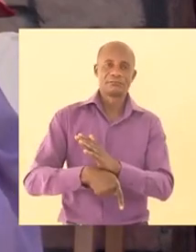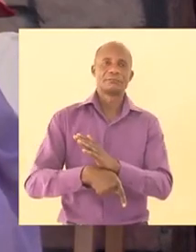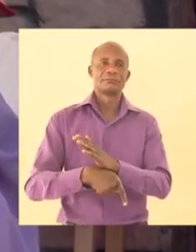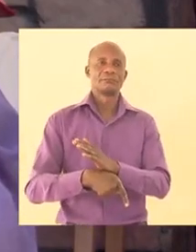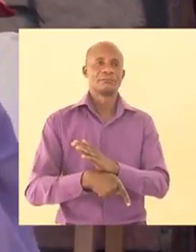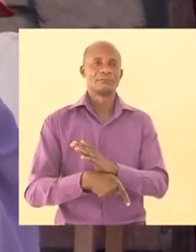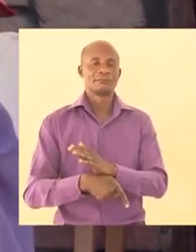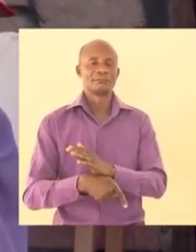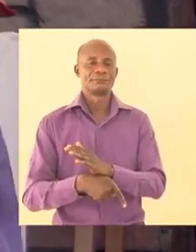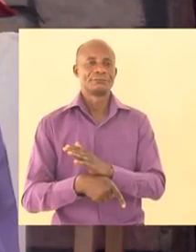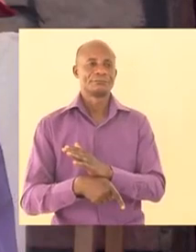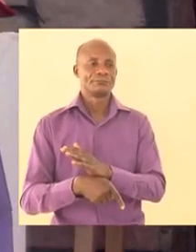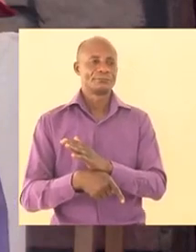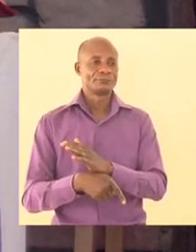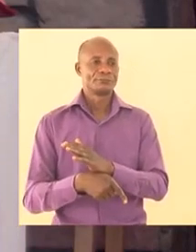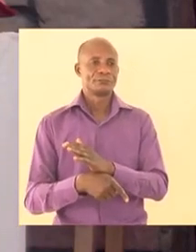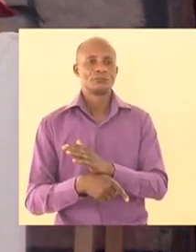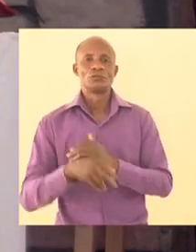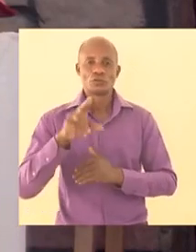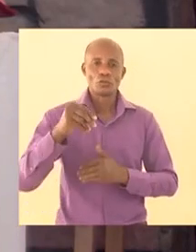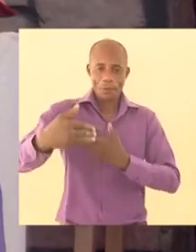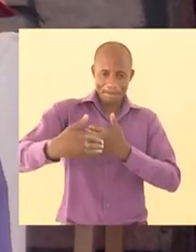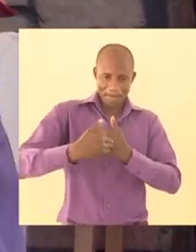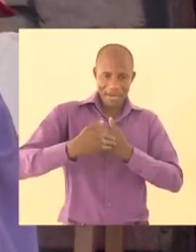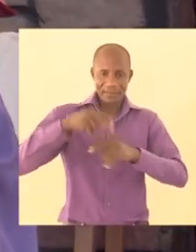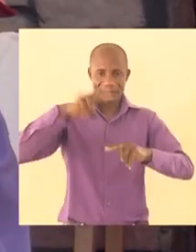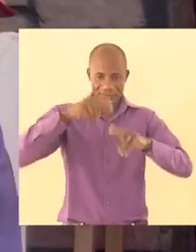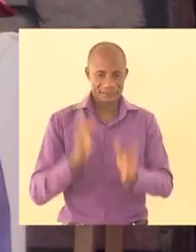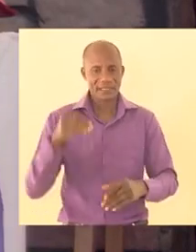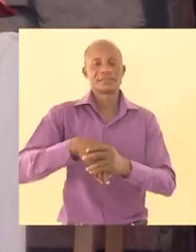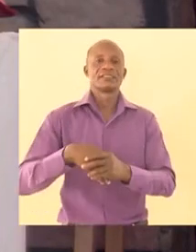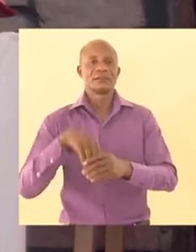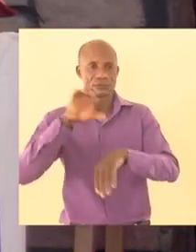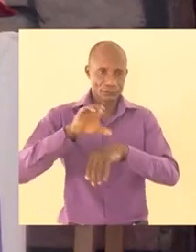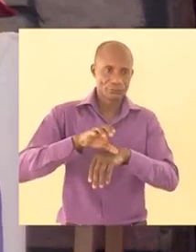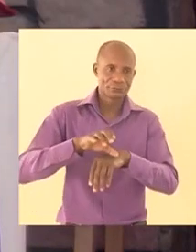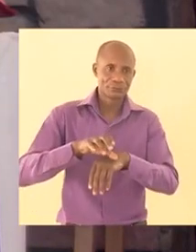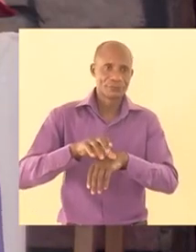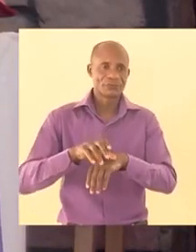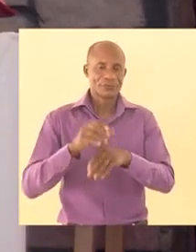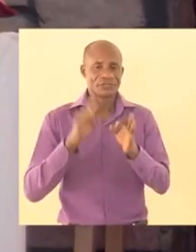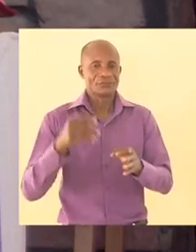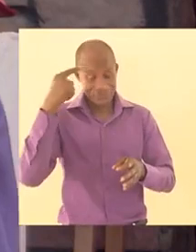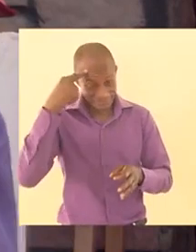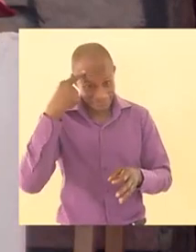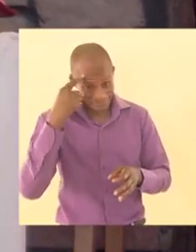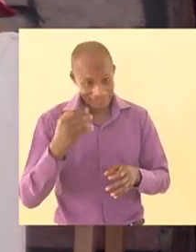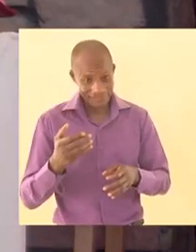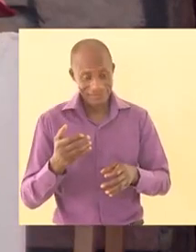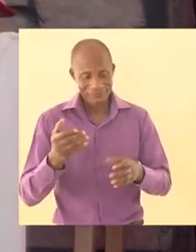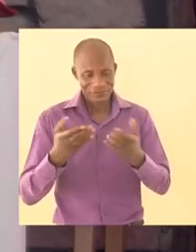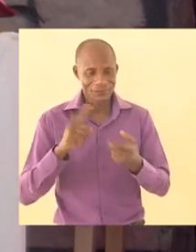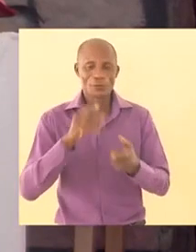church, by the way, you know, we said that there are no backbenchers here. If you think that you can just go to be counted